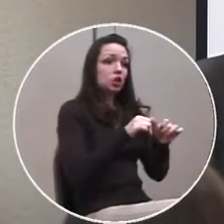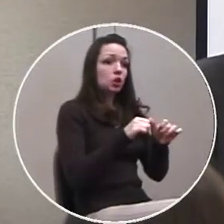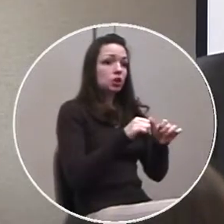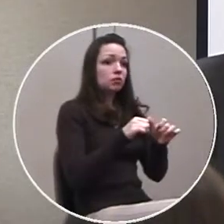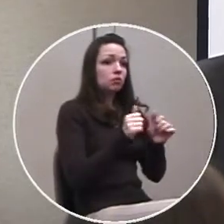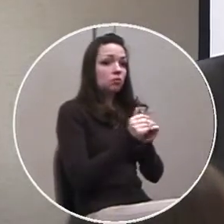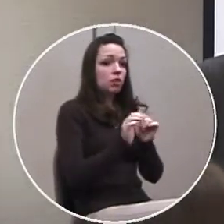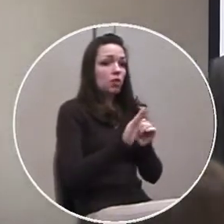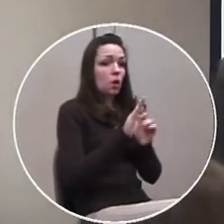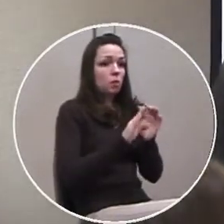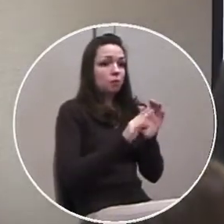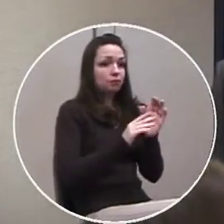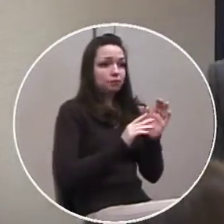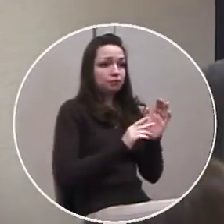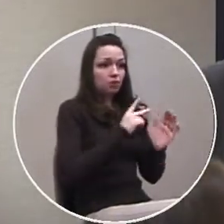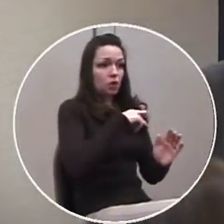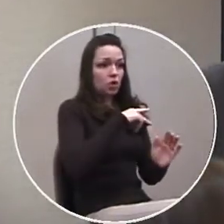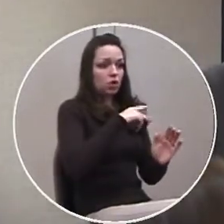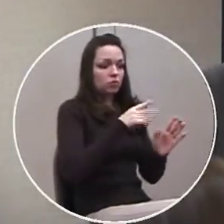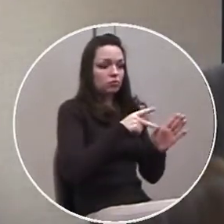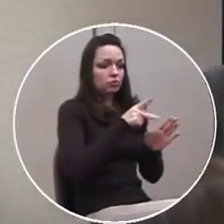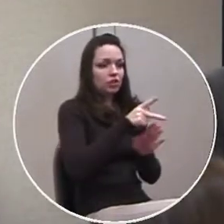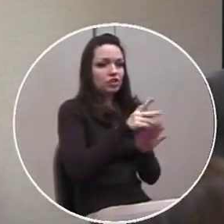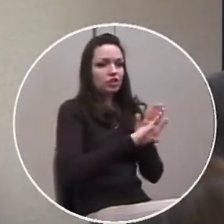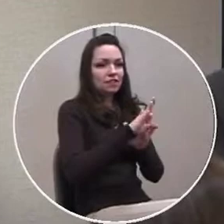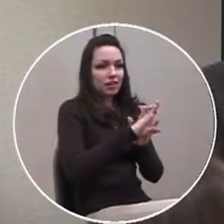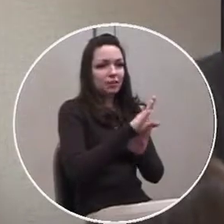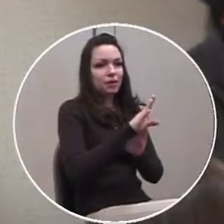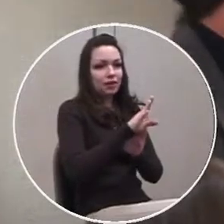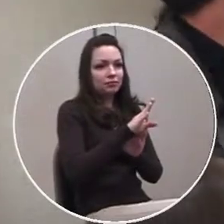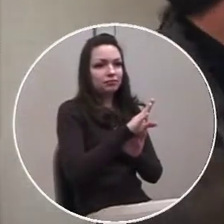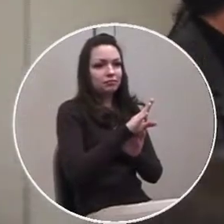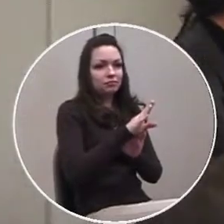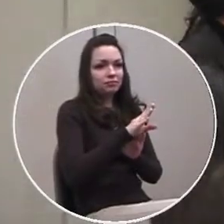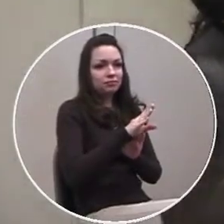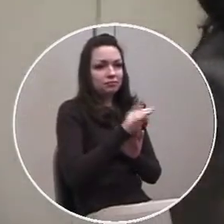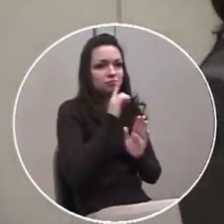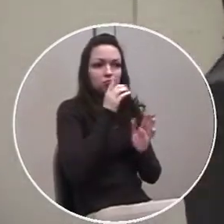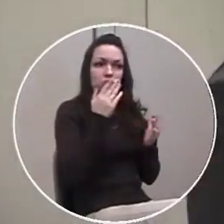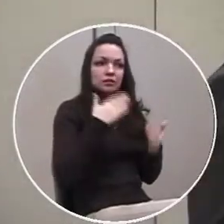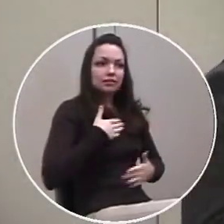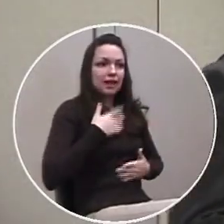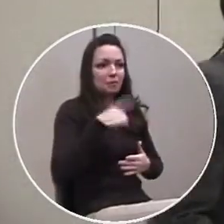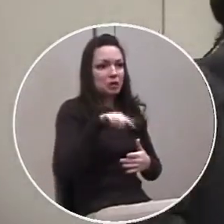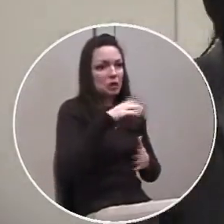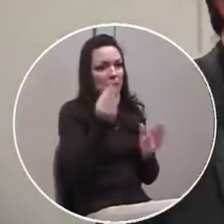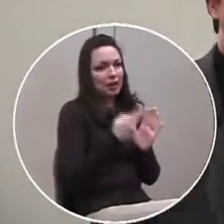development, ongoing learning and growing your skills. So I'm glad you're back.